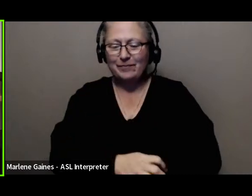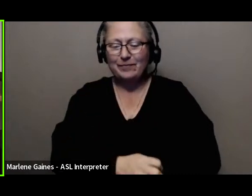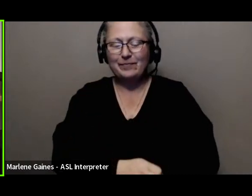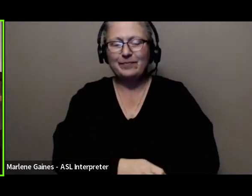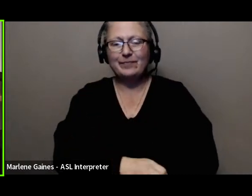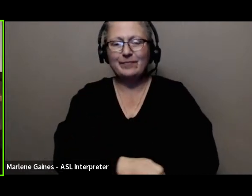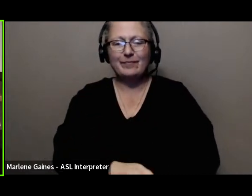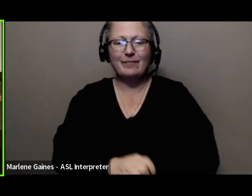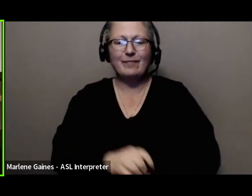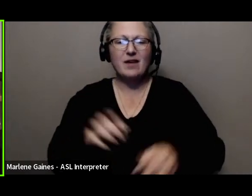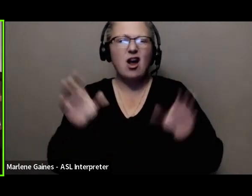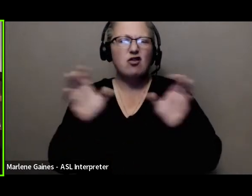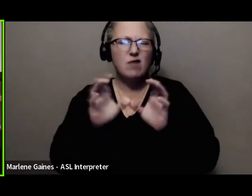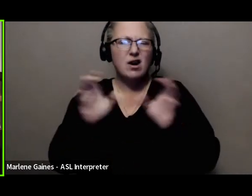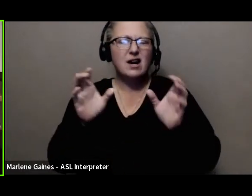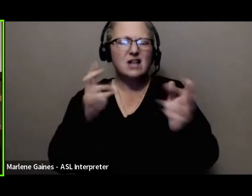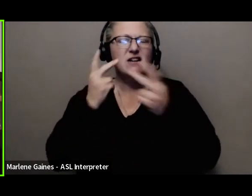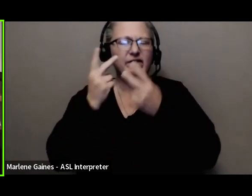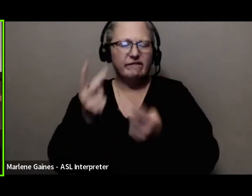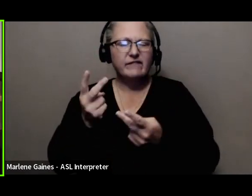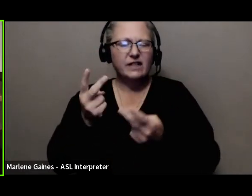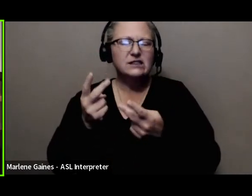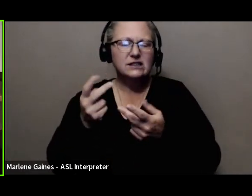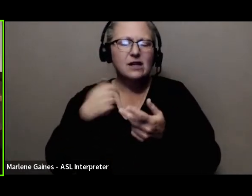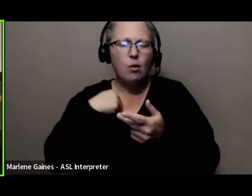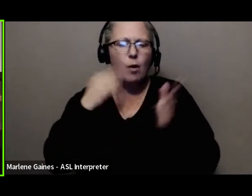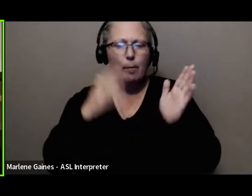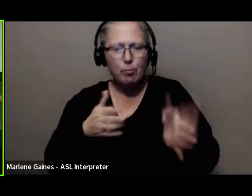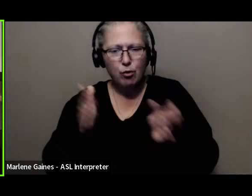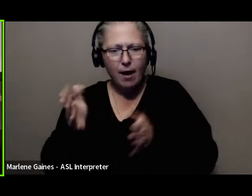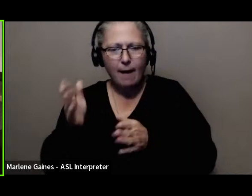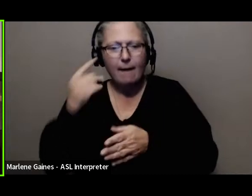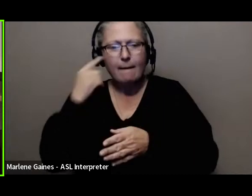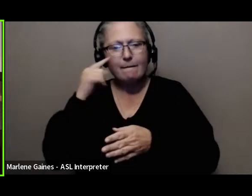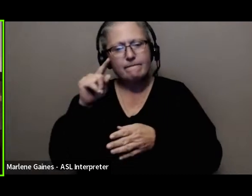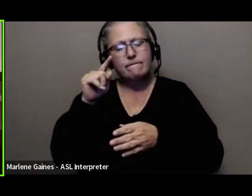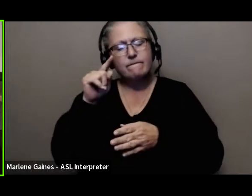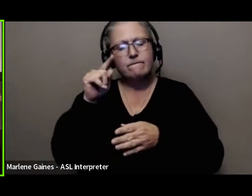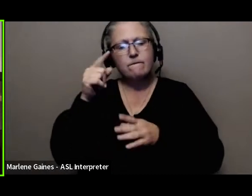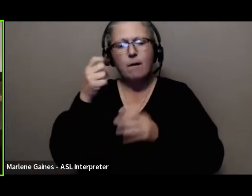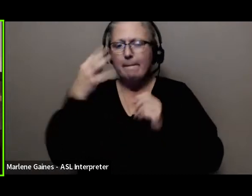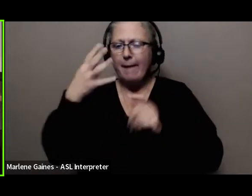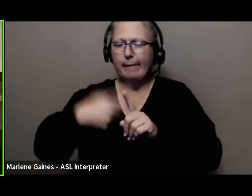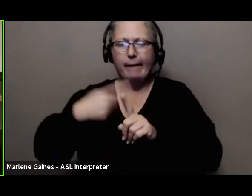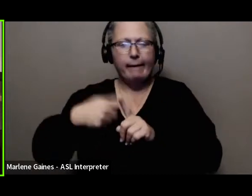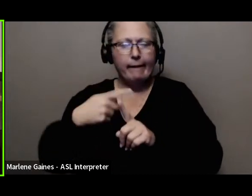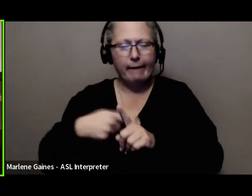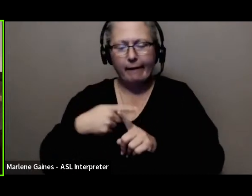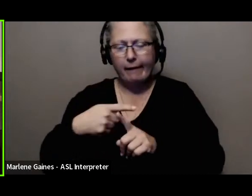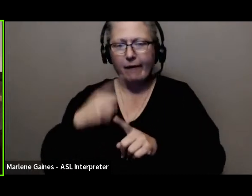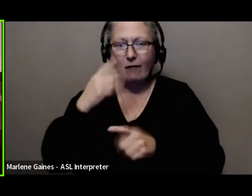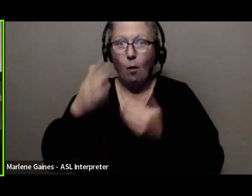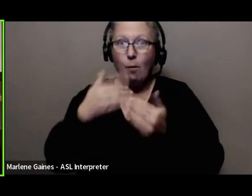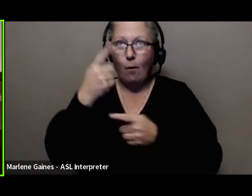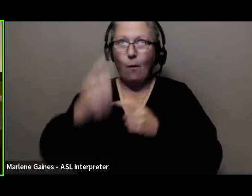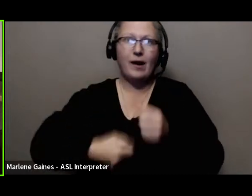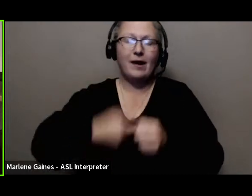is an accreditation visit that we prep for months and months and months, if not a whole